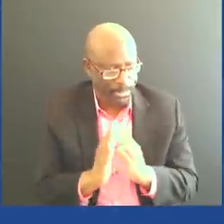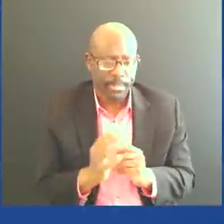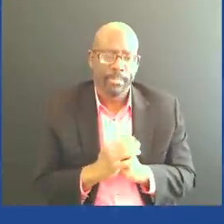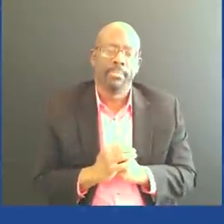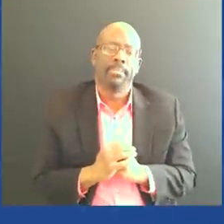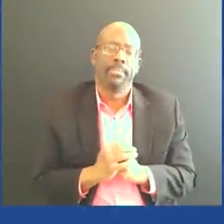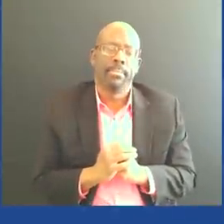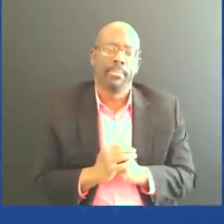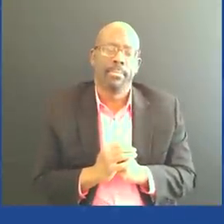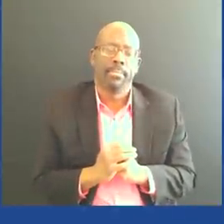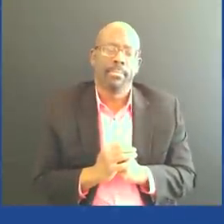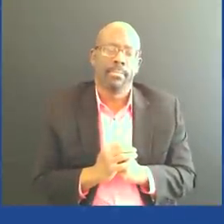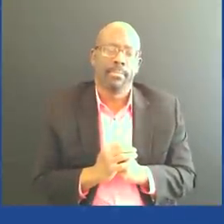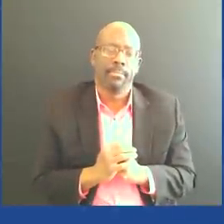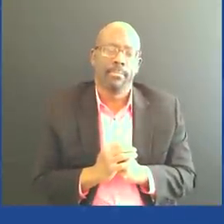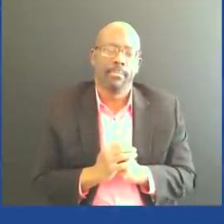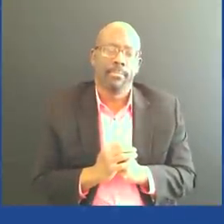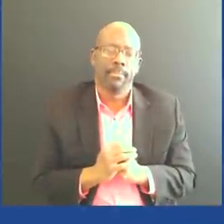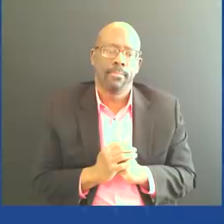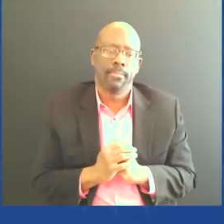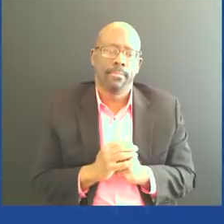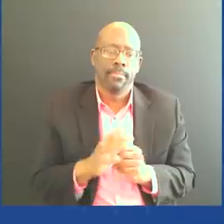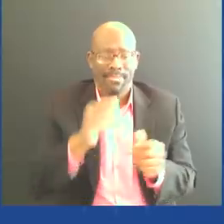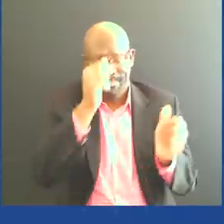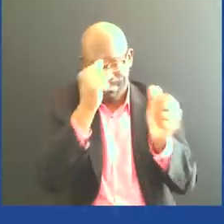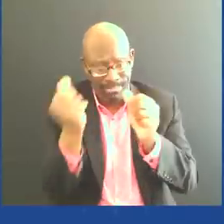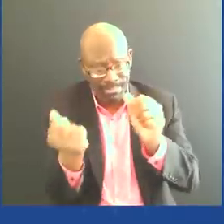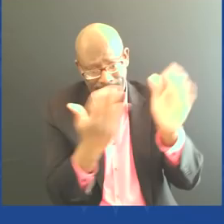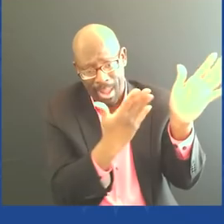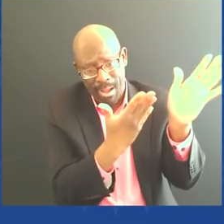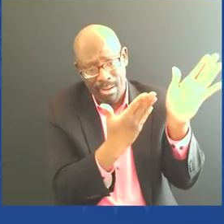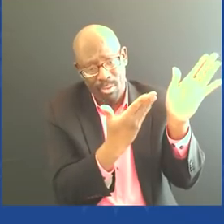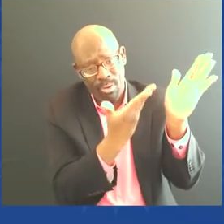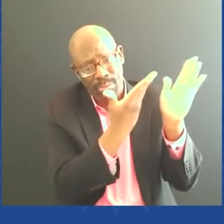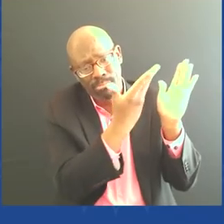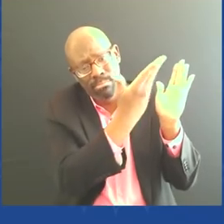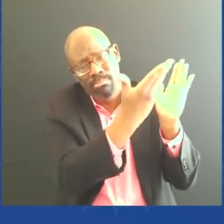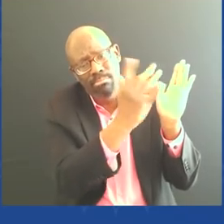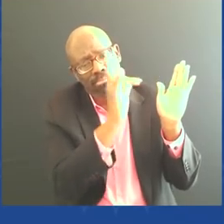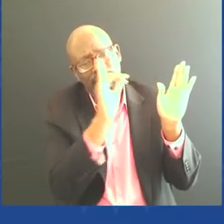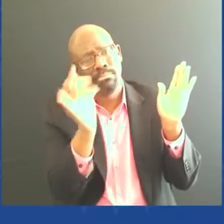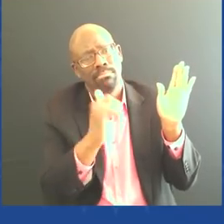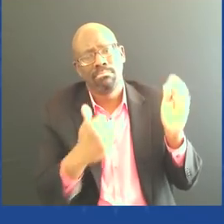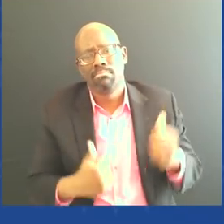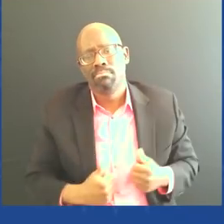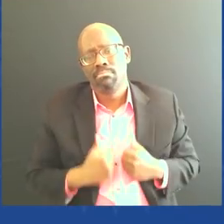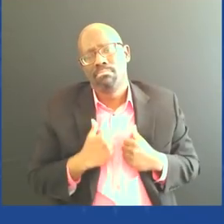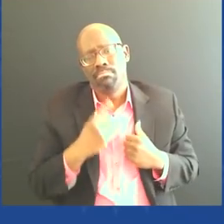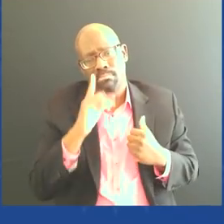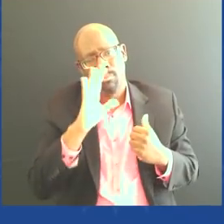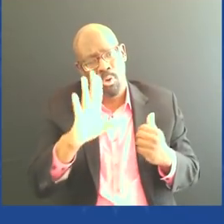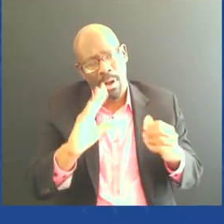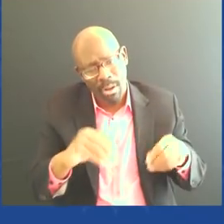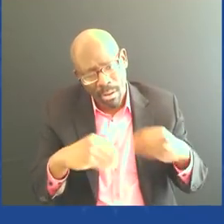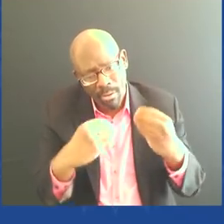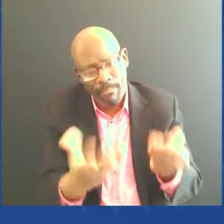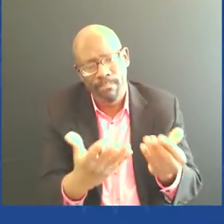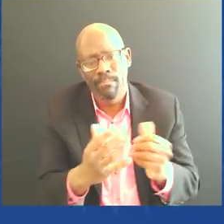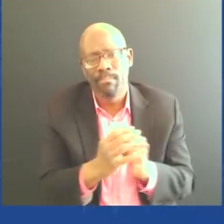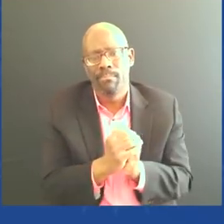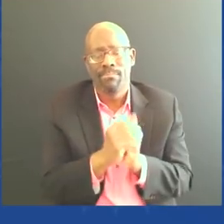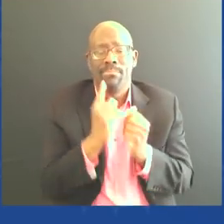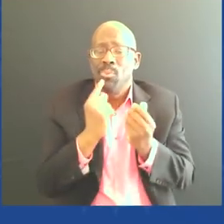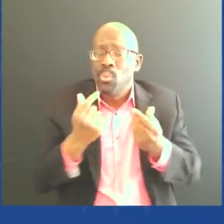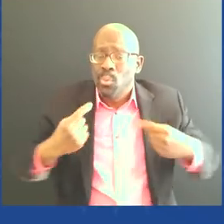Eternal Father, grant, we pray, to all of us, both night and